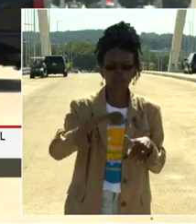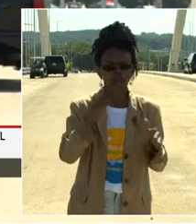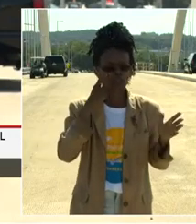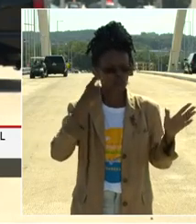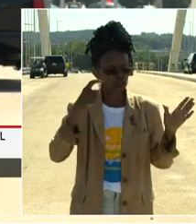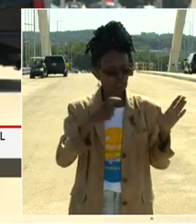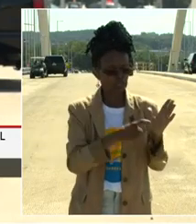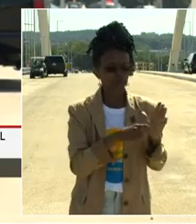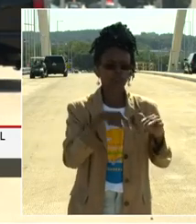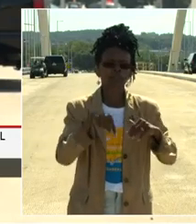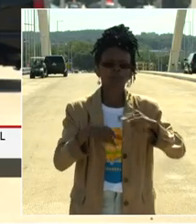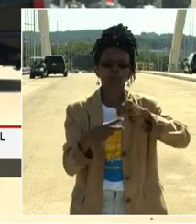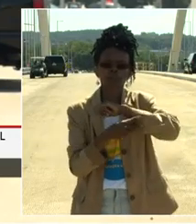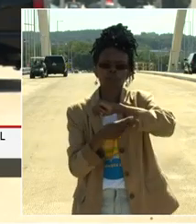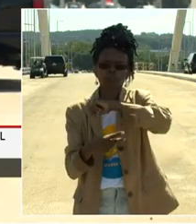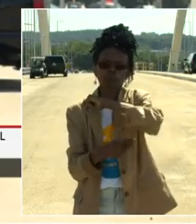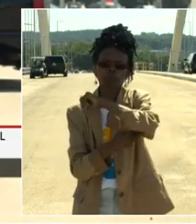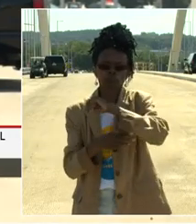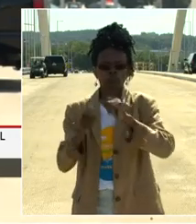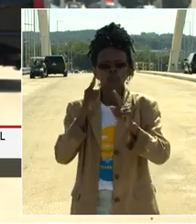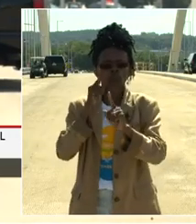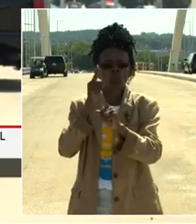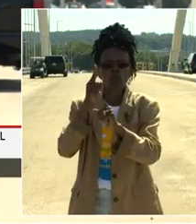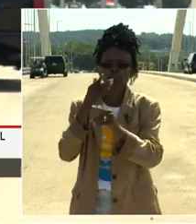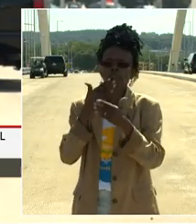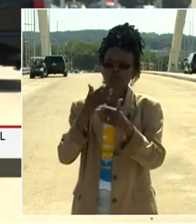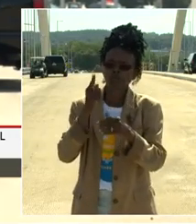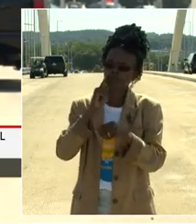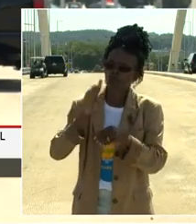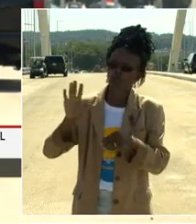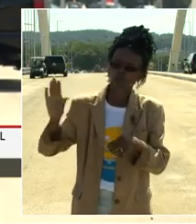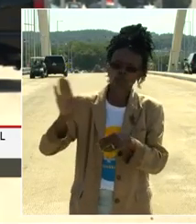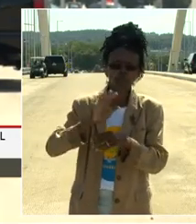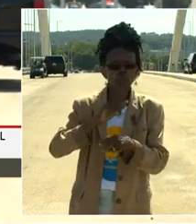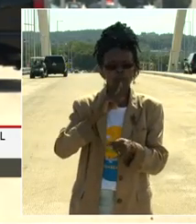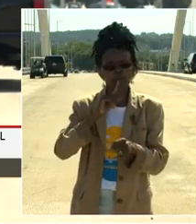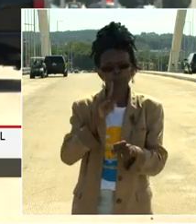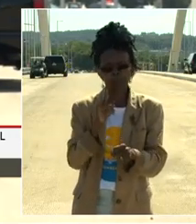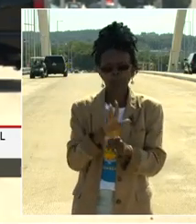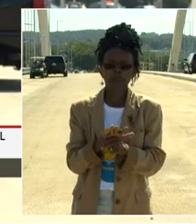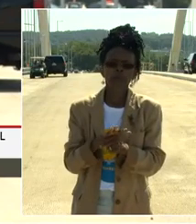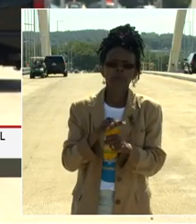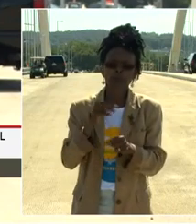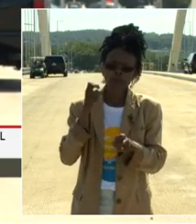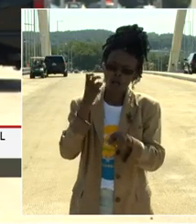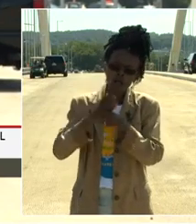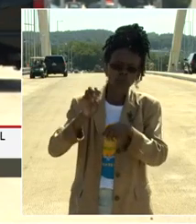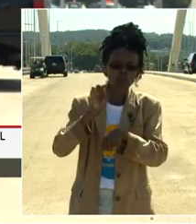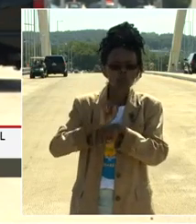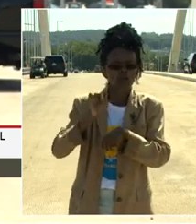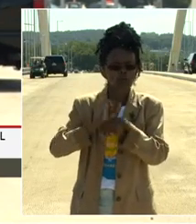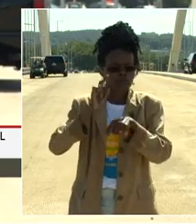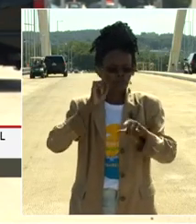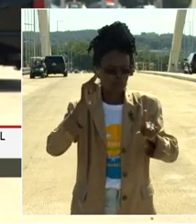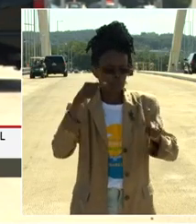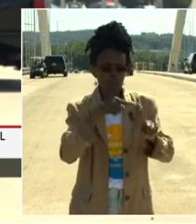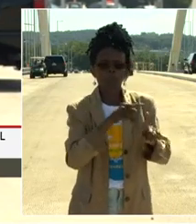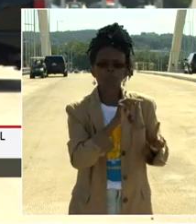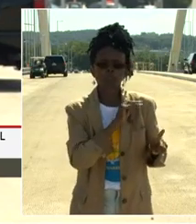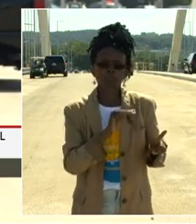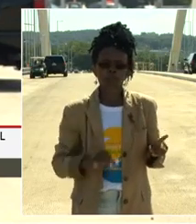without the incredible efforts of many dedicated and passionate people. I want to thank Mayor Muriel Bowser and her